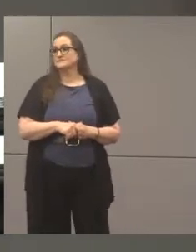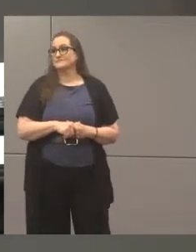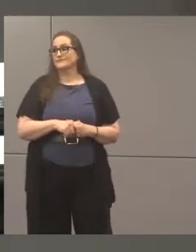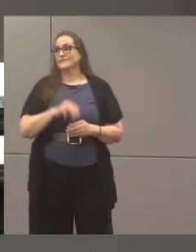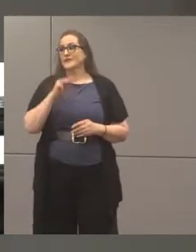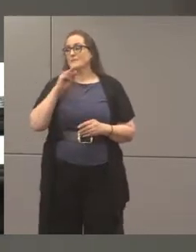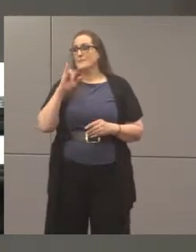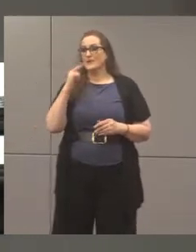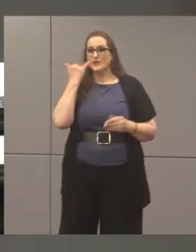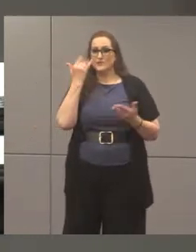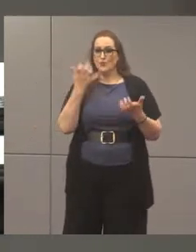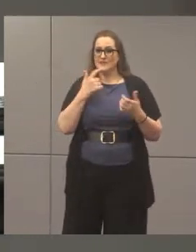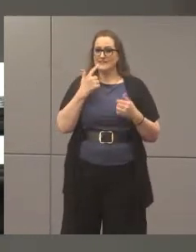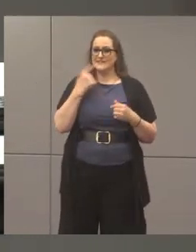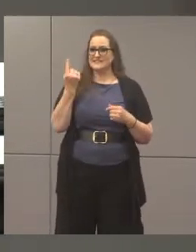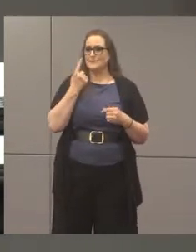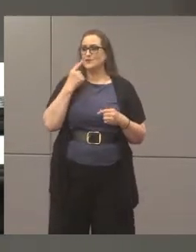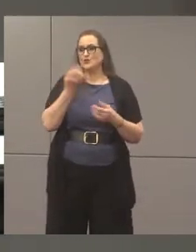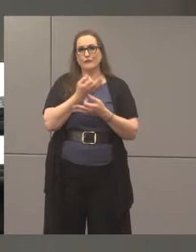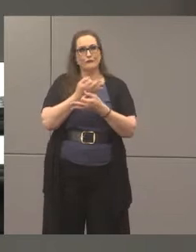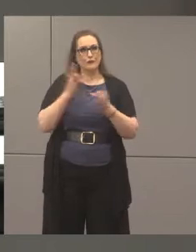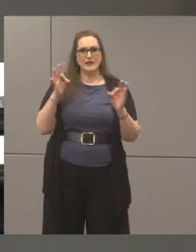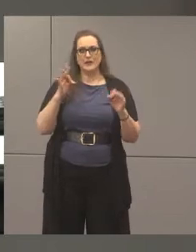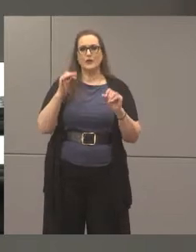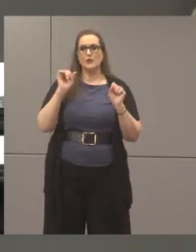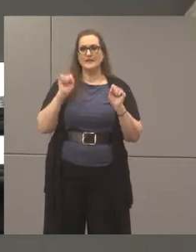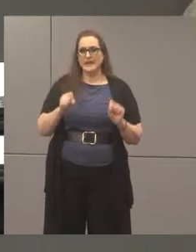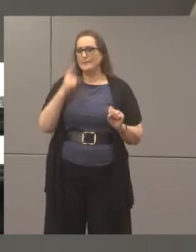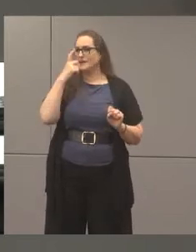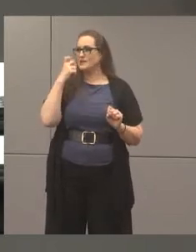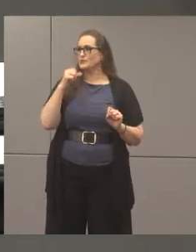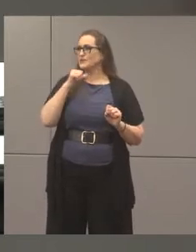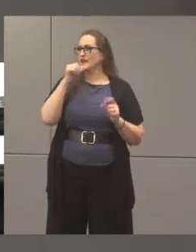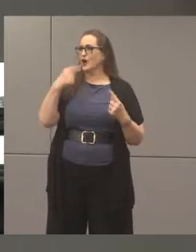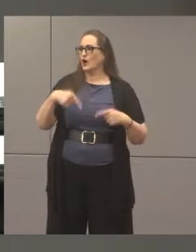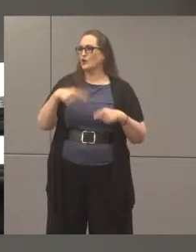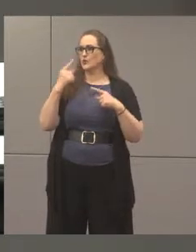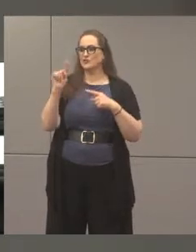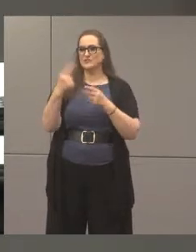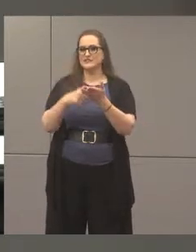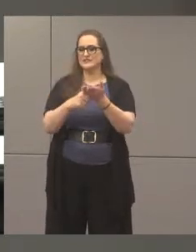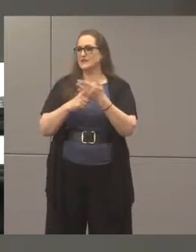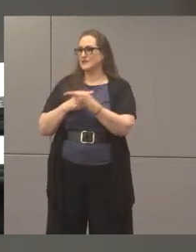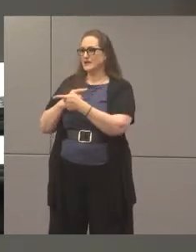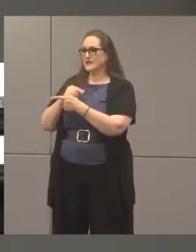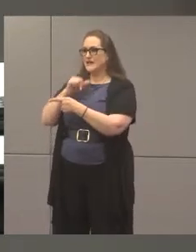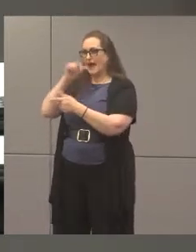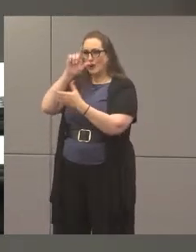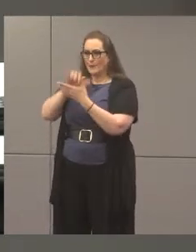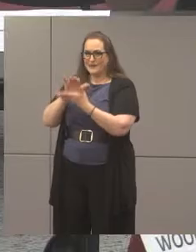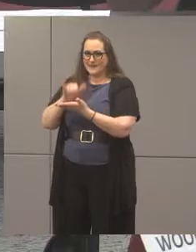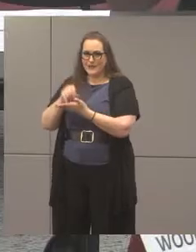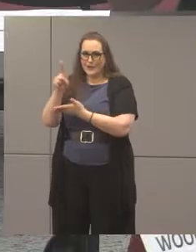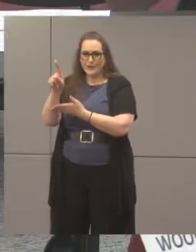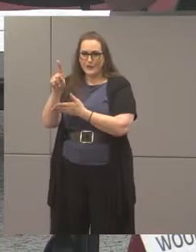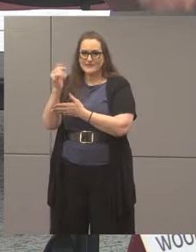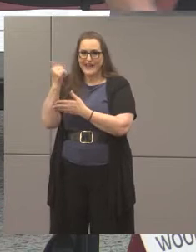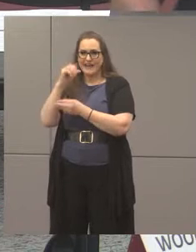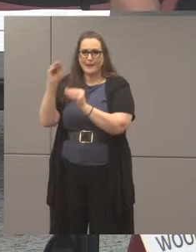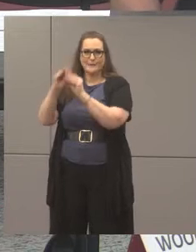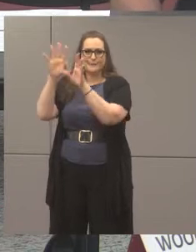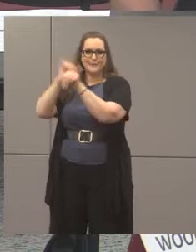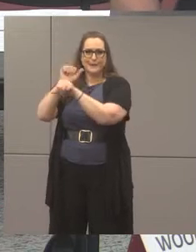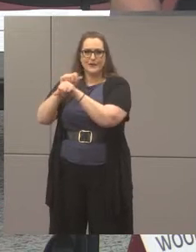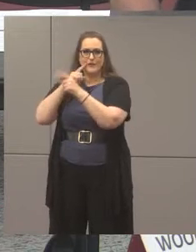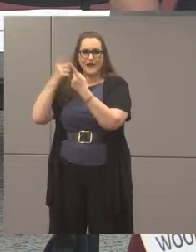Michael, if you want to say something, you're free, and we can, because we're not arguing, we're just discussing. I don't believe that there's a rabbit coming out of any